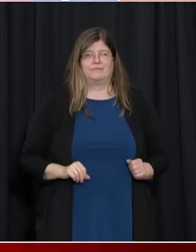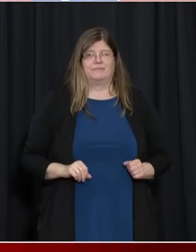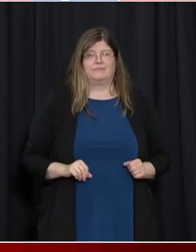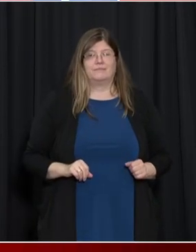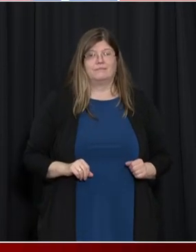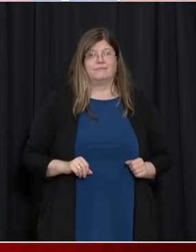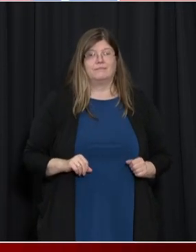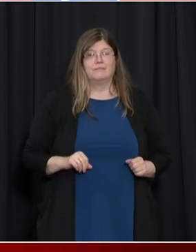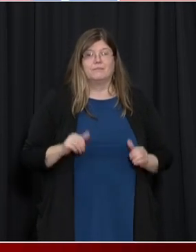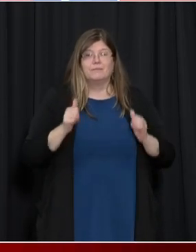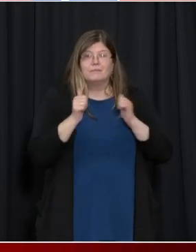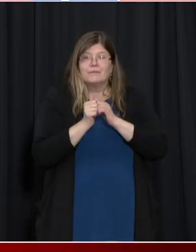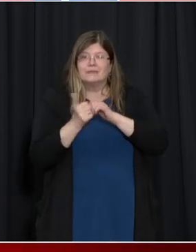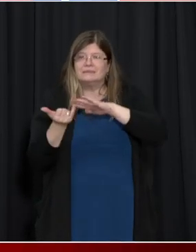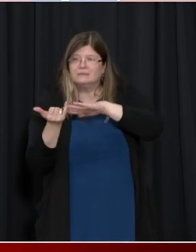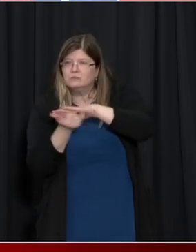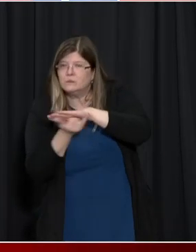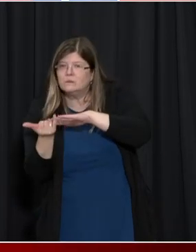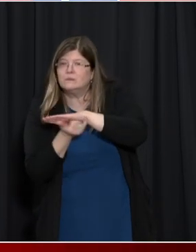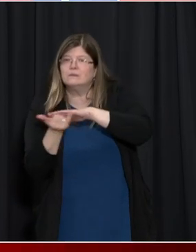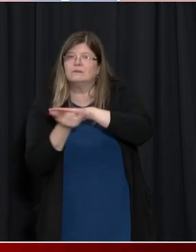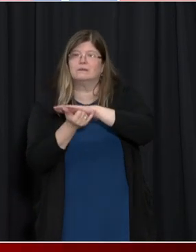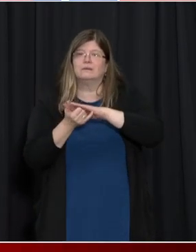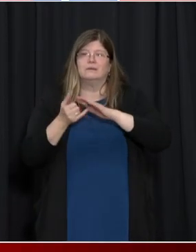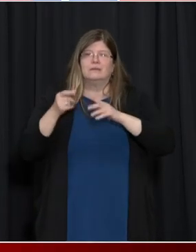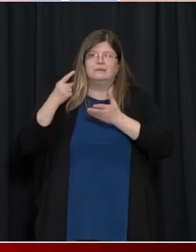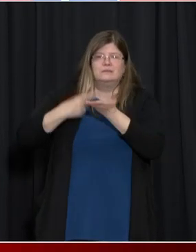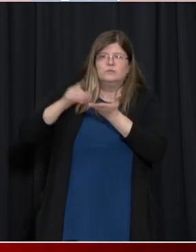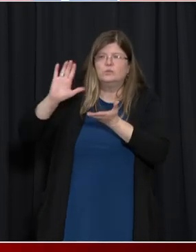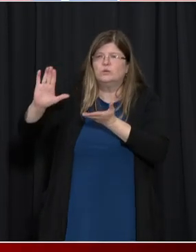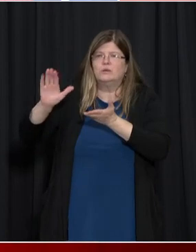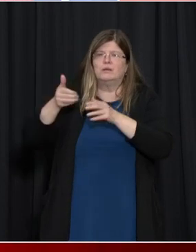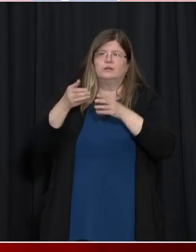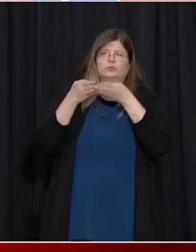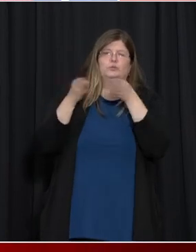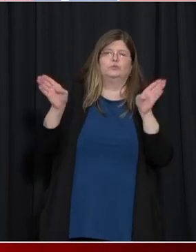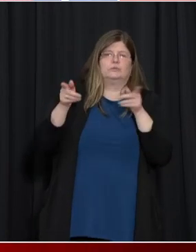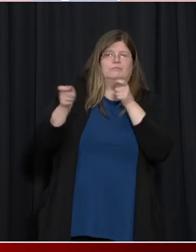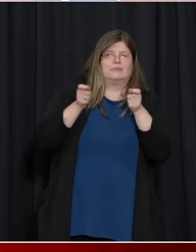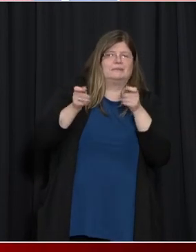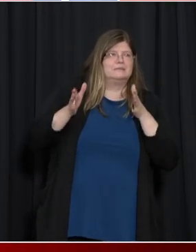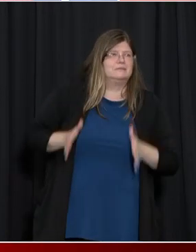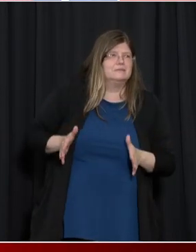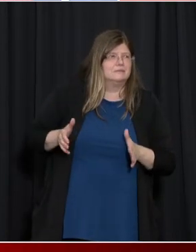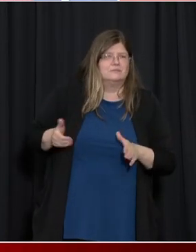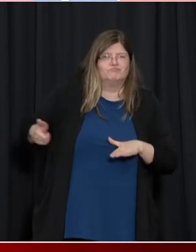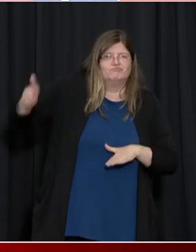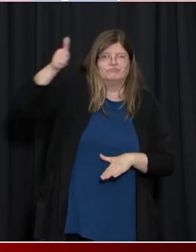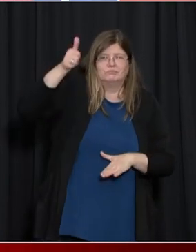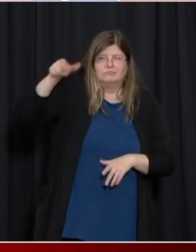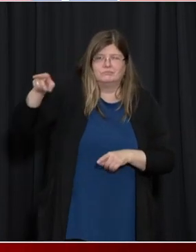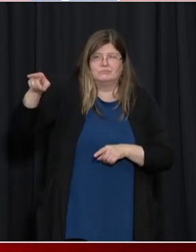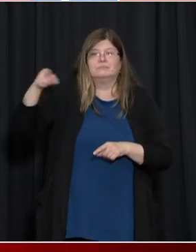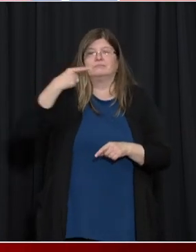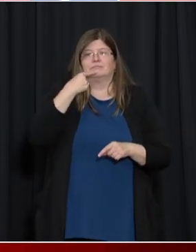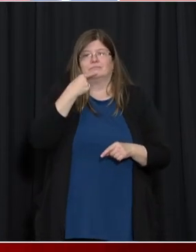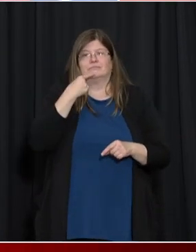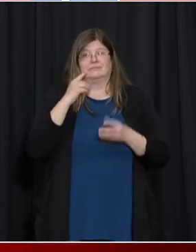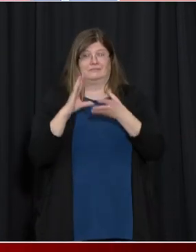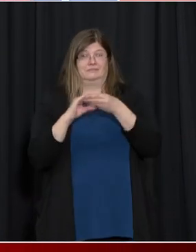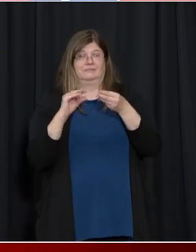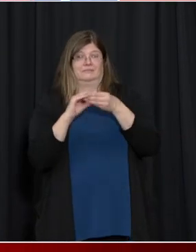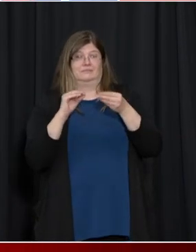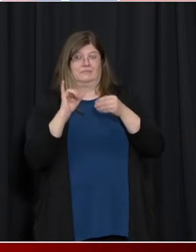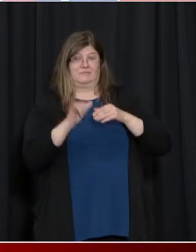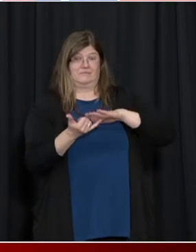Metro, and talking to General Manager Wiedenfeld, has also communicated Metro's capacity and